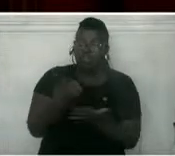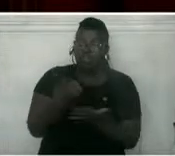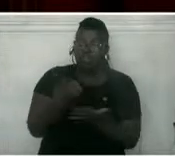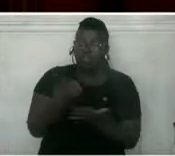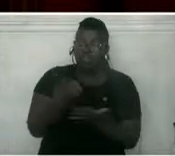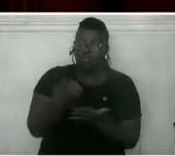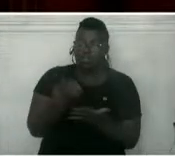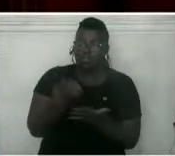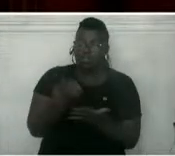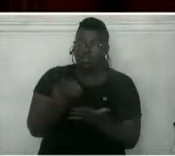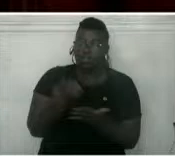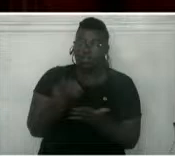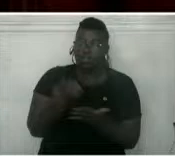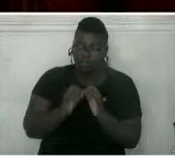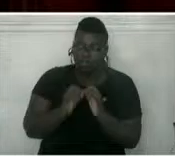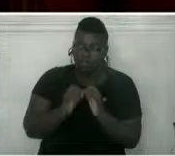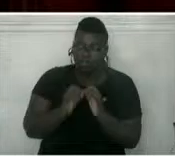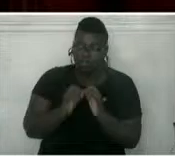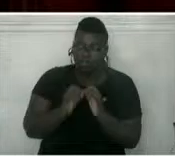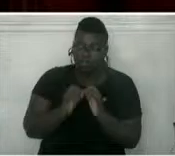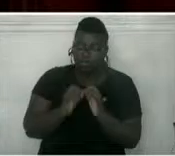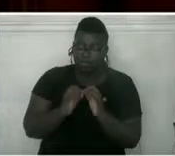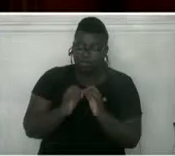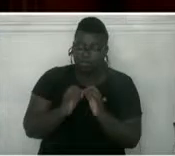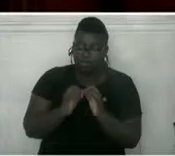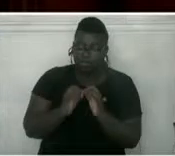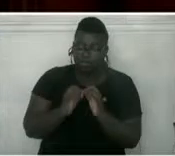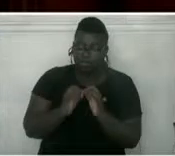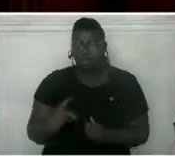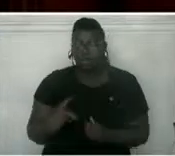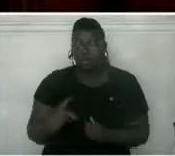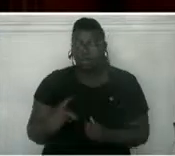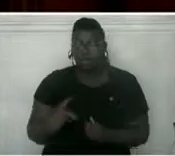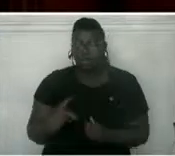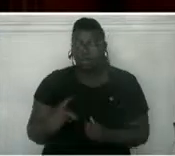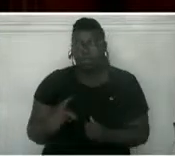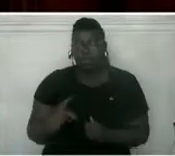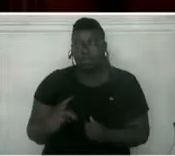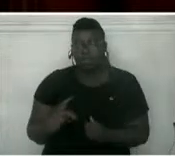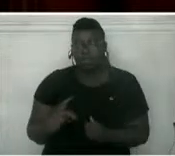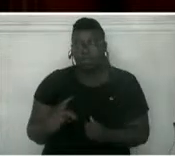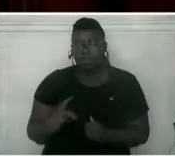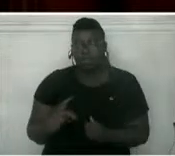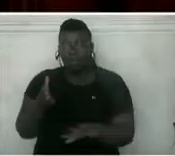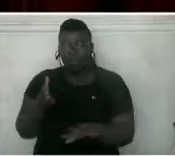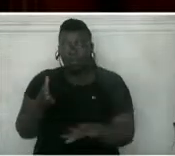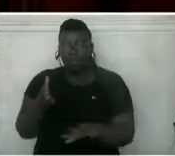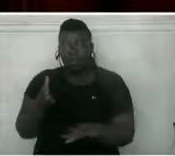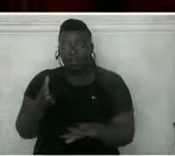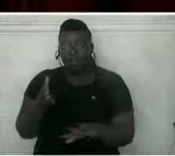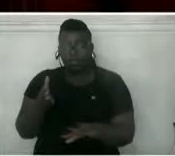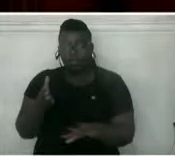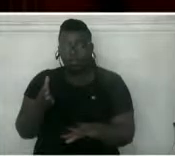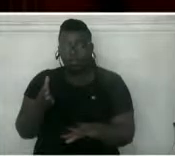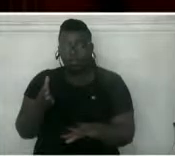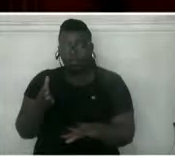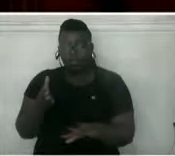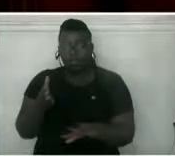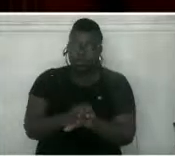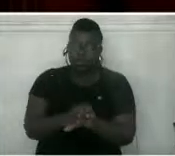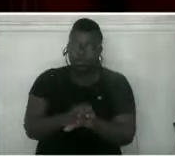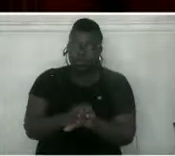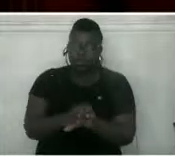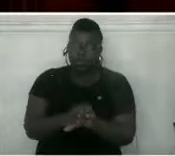It will be recalled that sport was devastated by this pandemic as mass activities had to